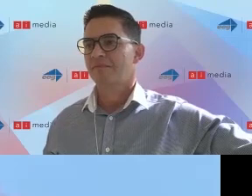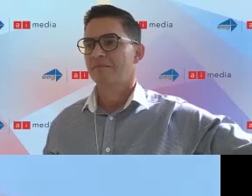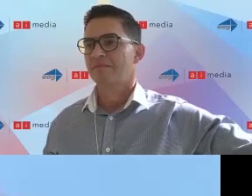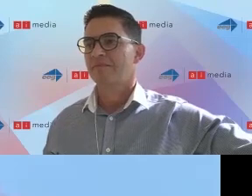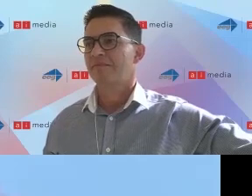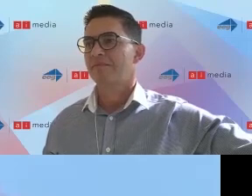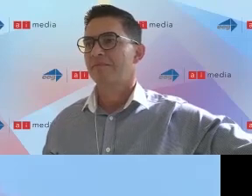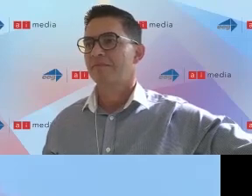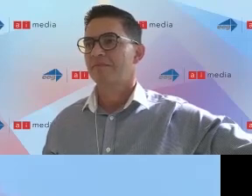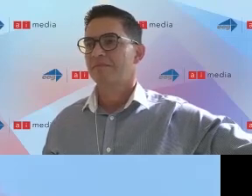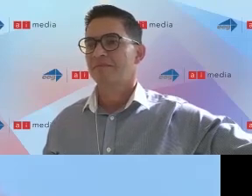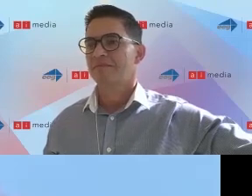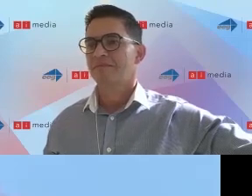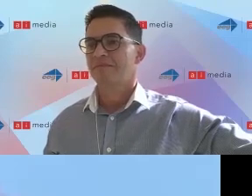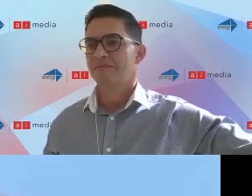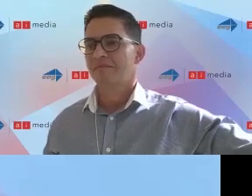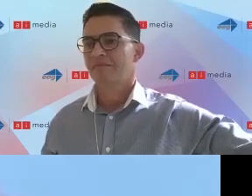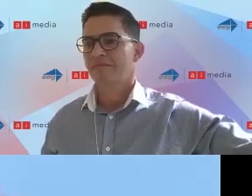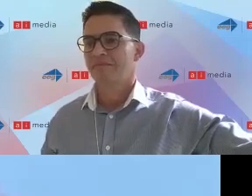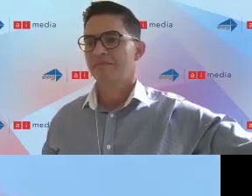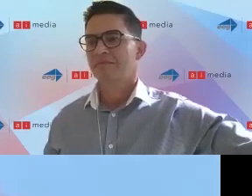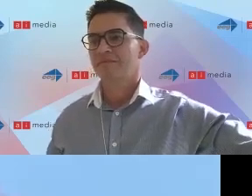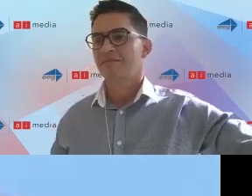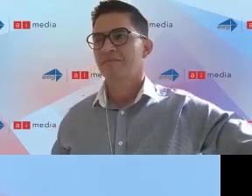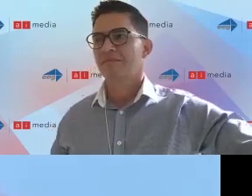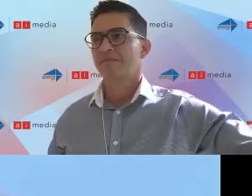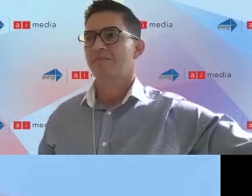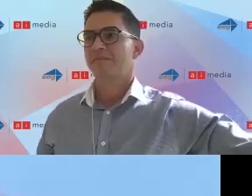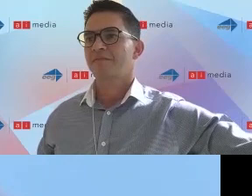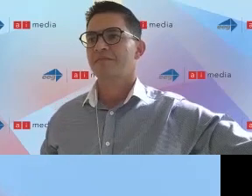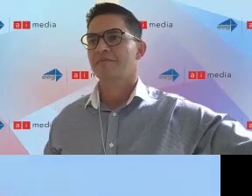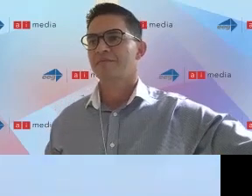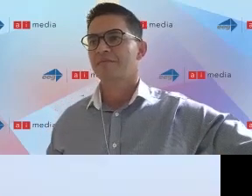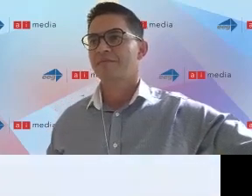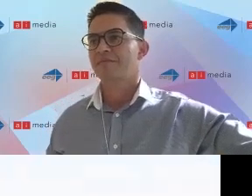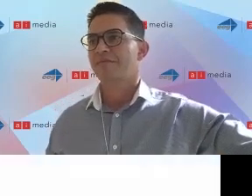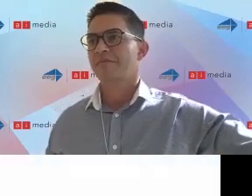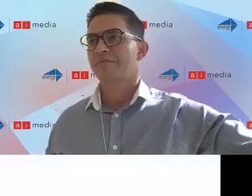clear strategy developed and the right talented people to execute it. Thank you.